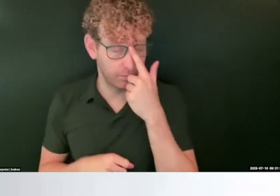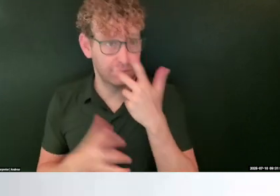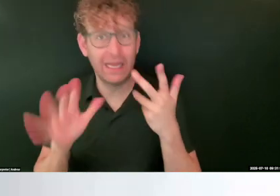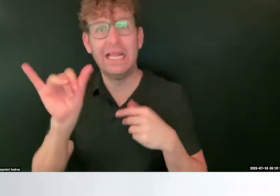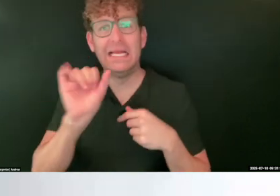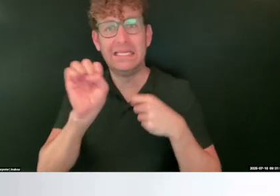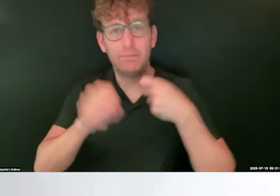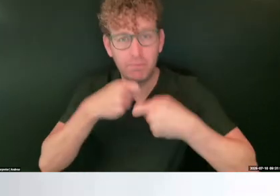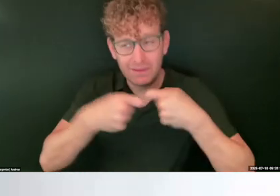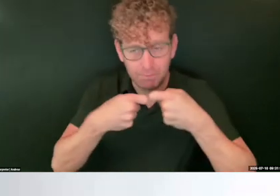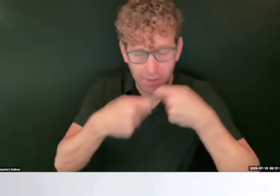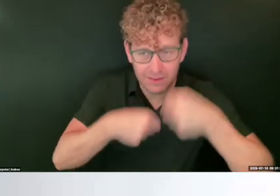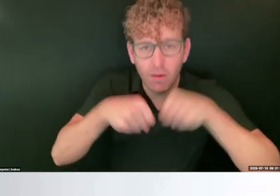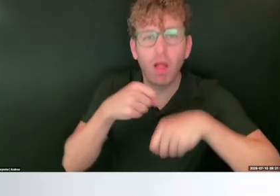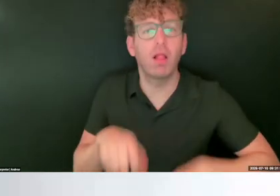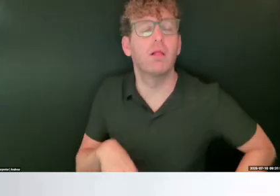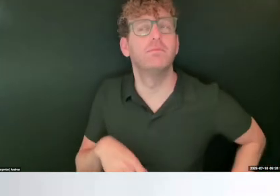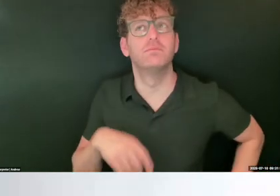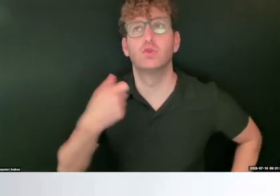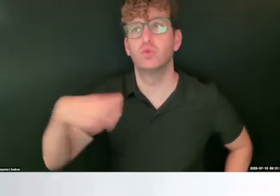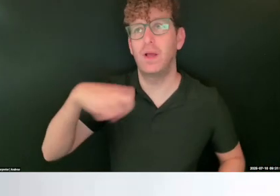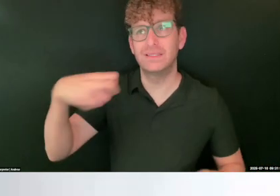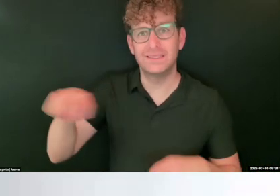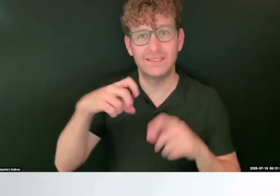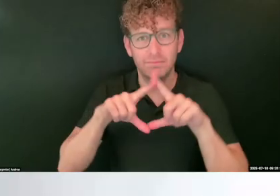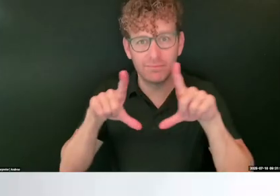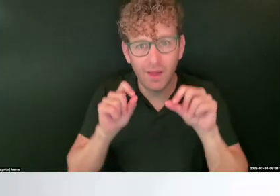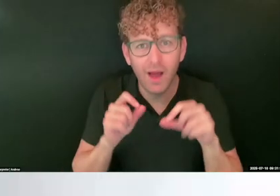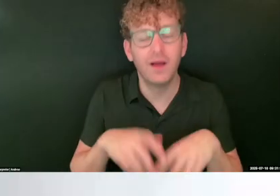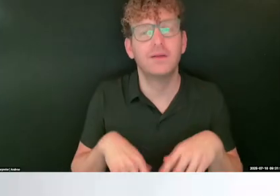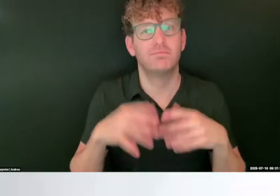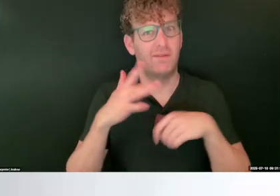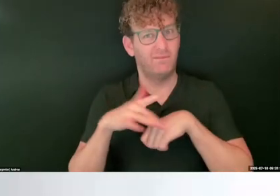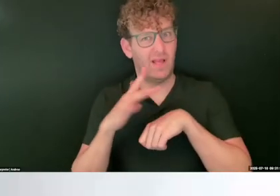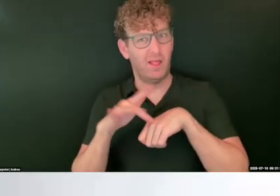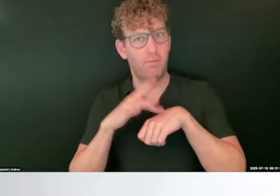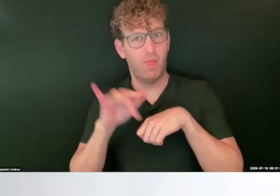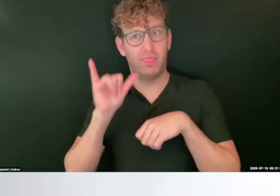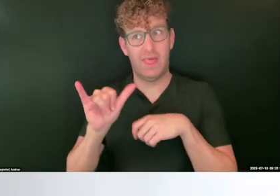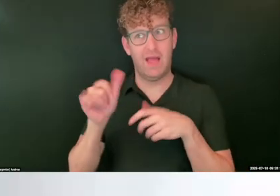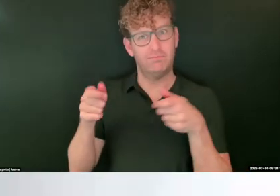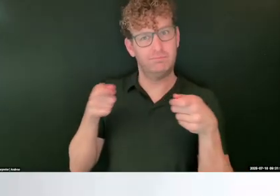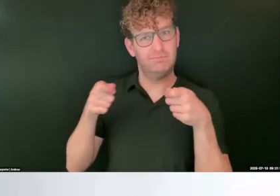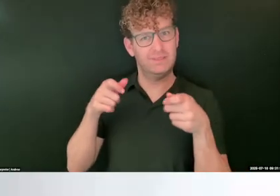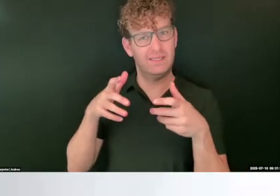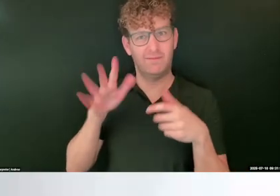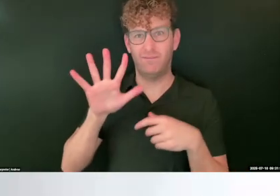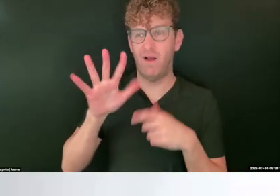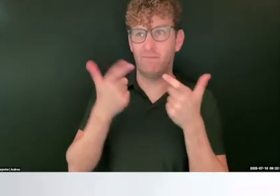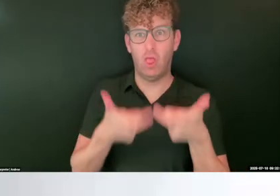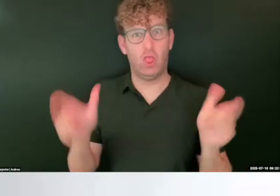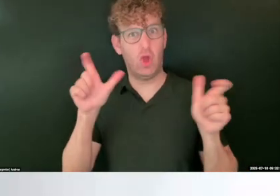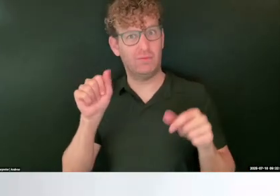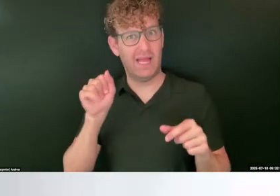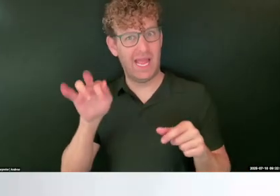The program is currently administered in the 5 largest air districts in California: South Coast, San Joaquin Valley, Bay